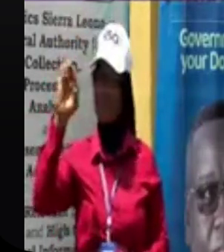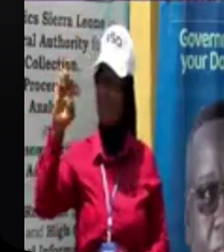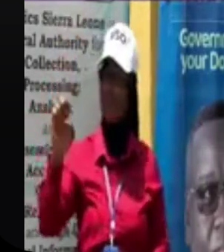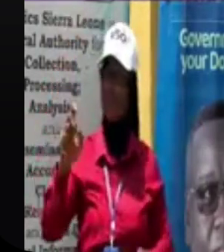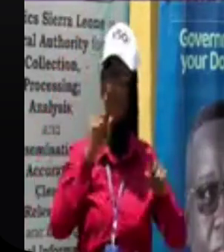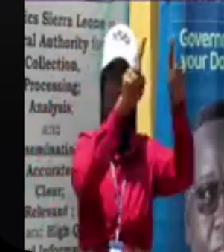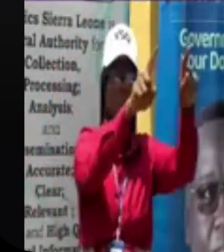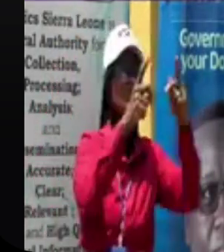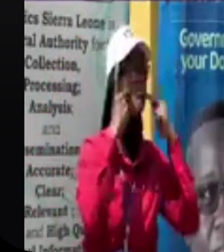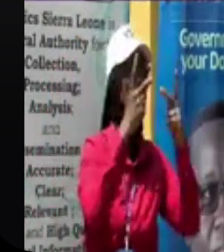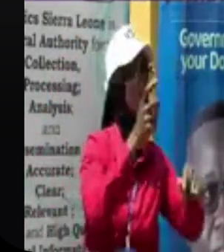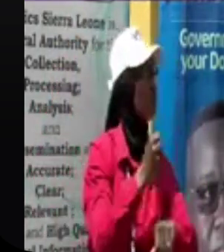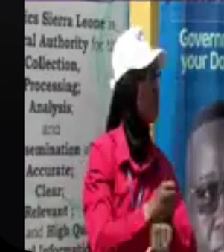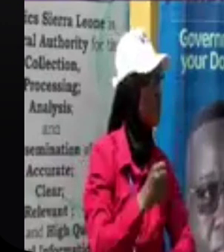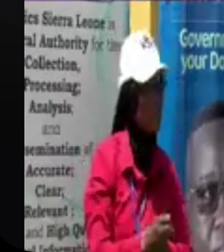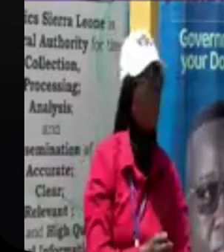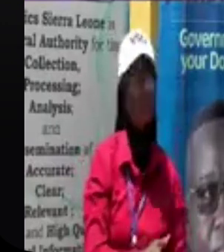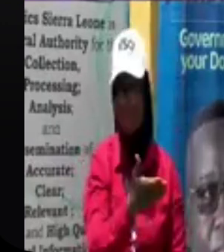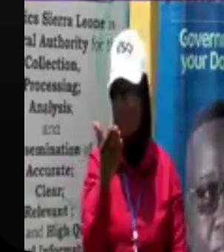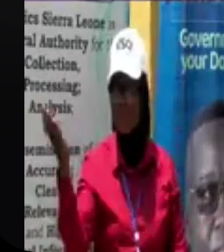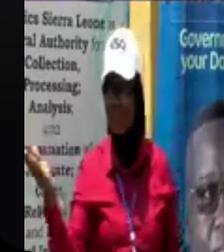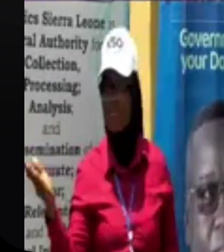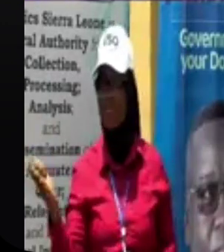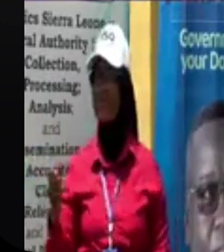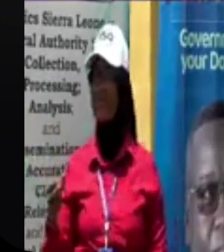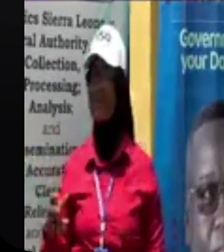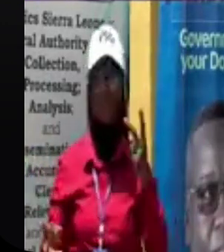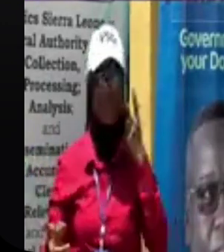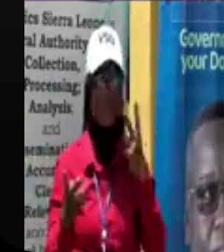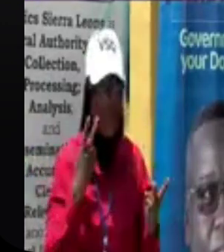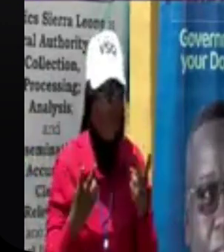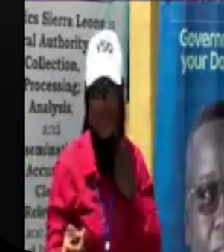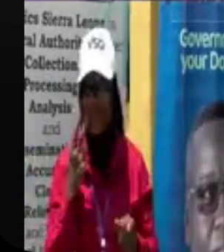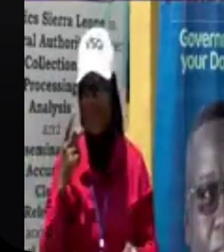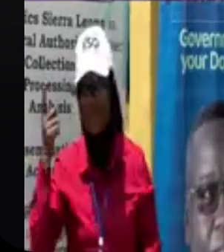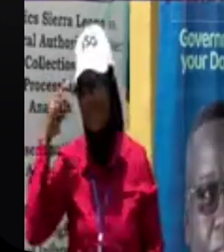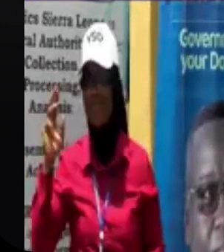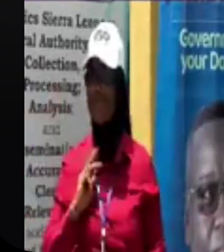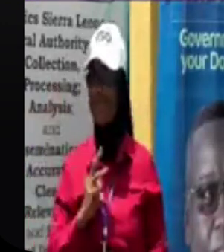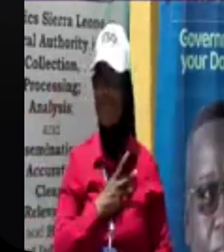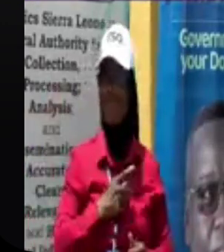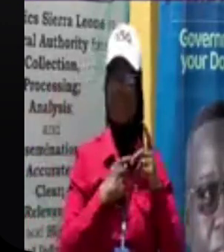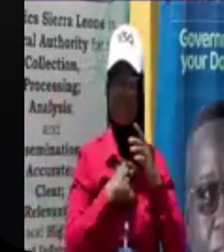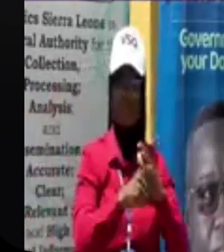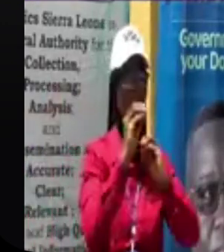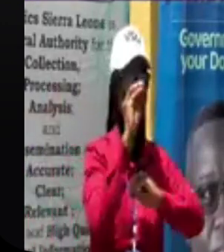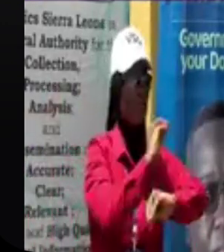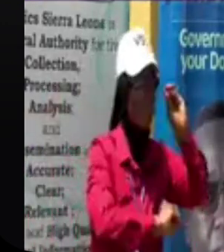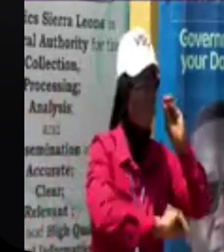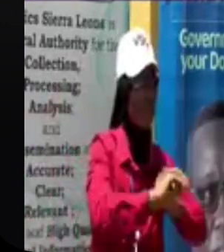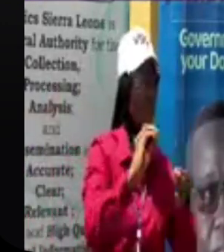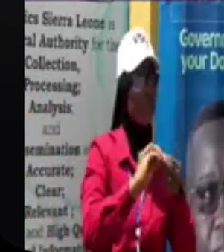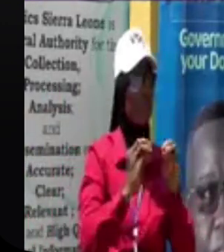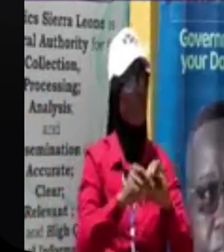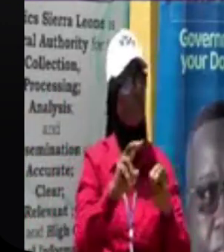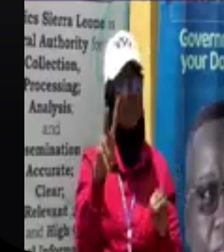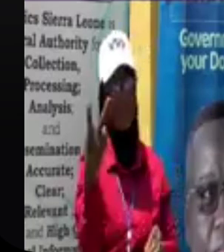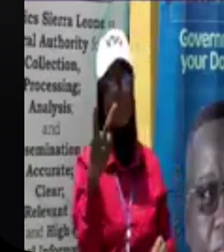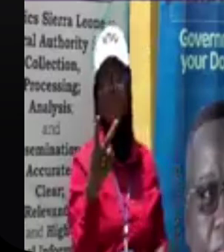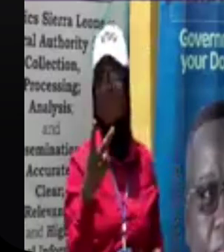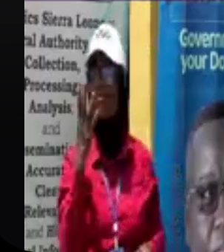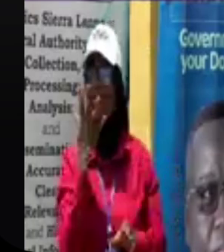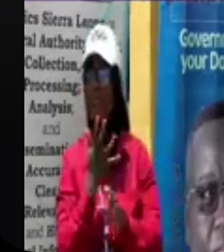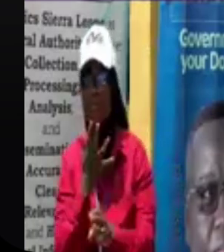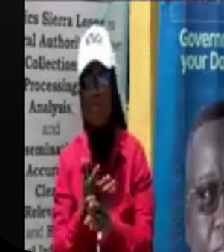see the work. Yeah, let una say be inspector for we. Let una continue for monitor. Number 2, do you have a appeal to